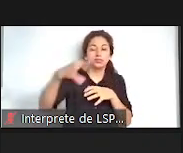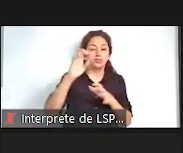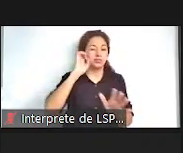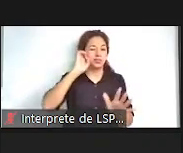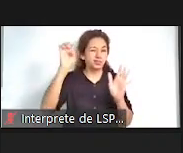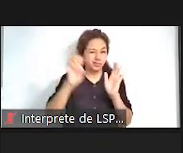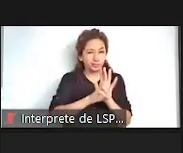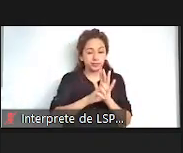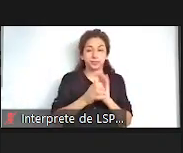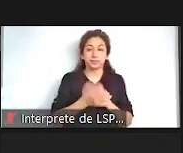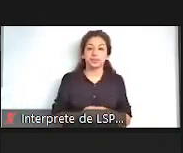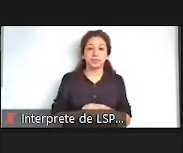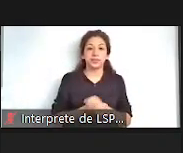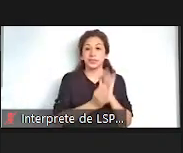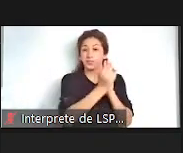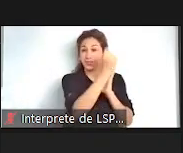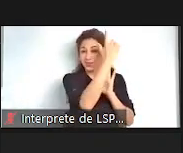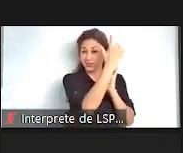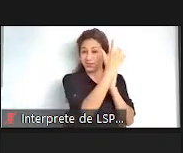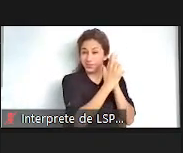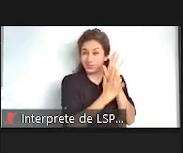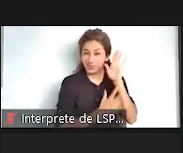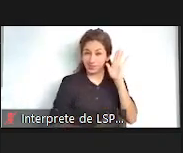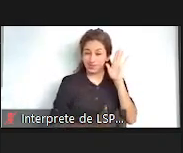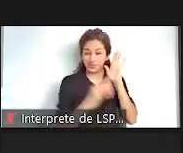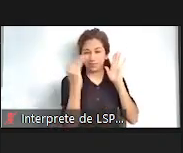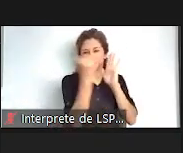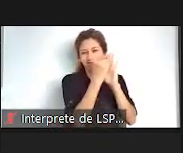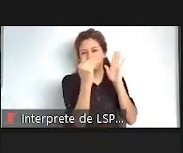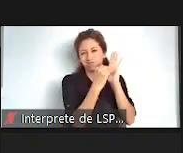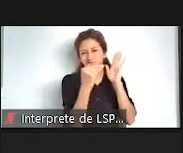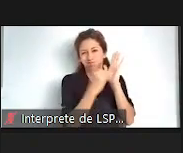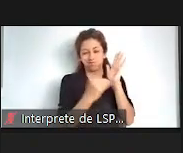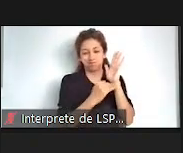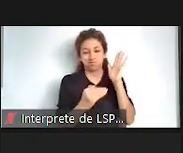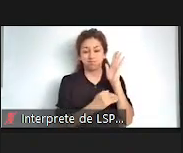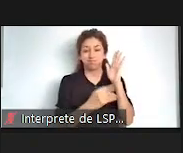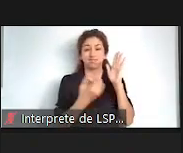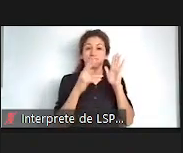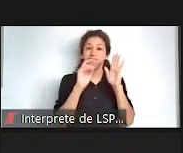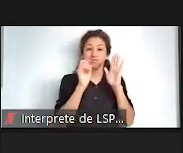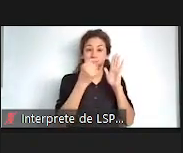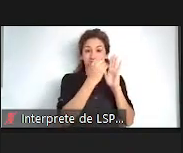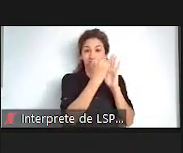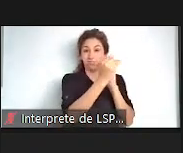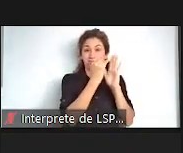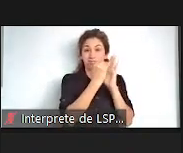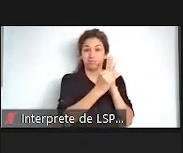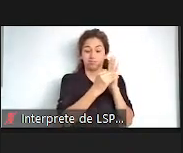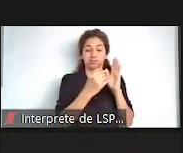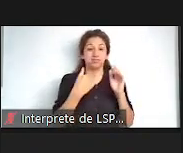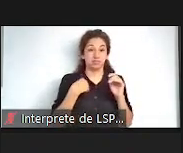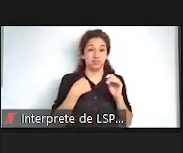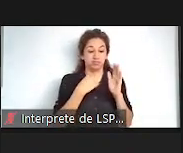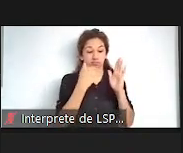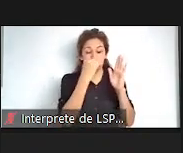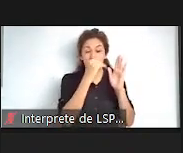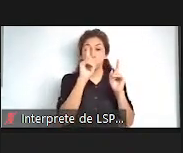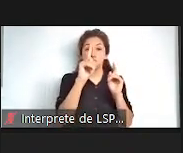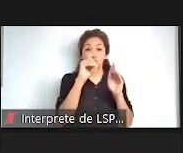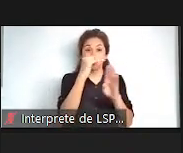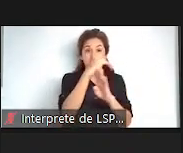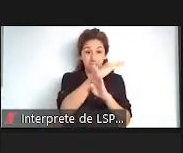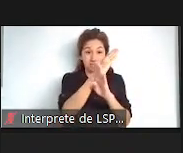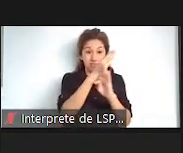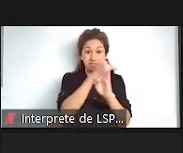actors for example from the list that we stated on what we just said the half of these